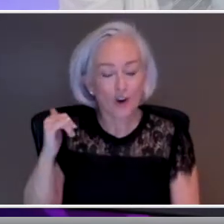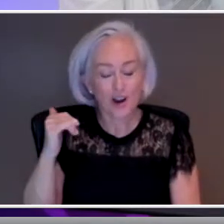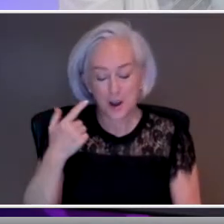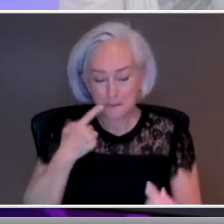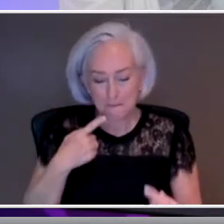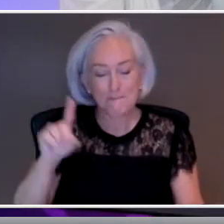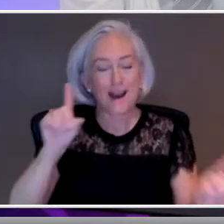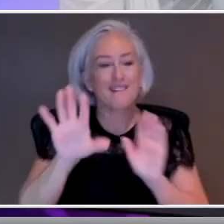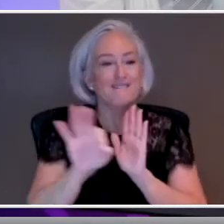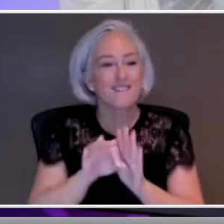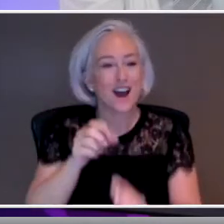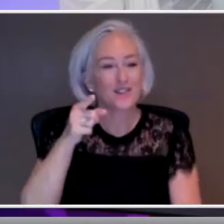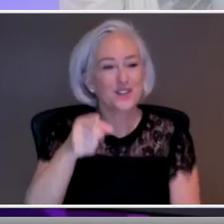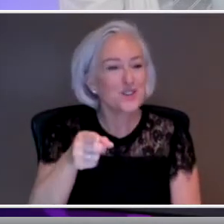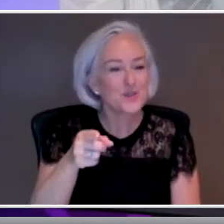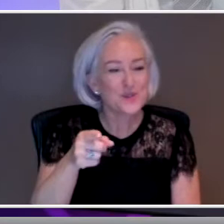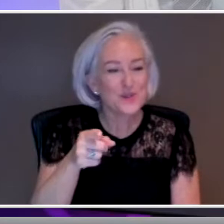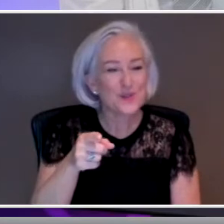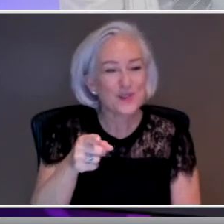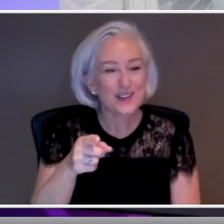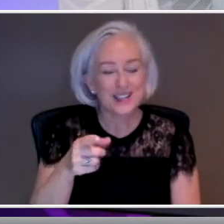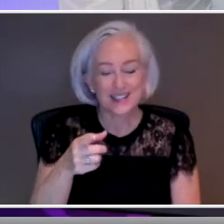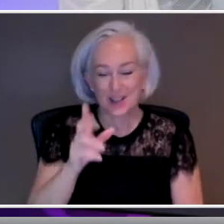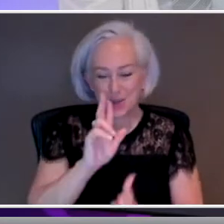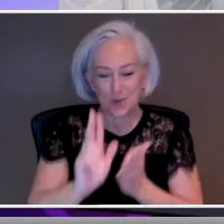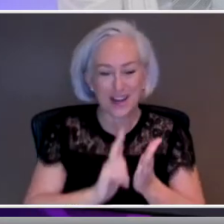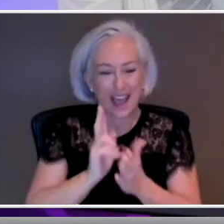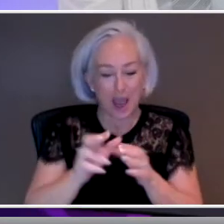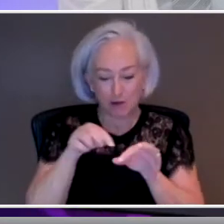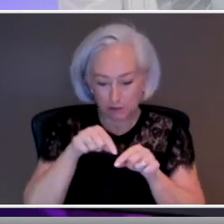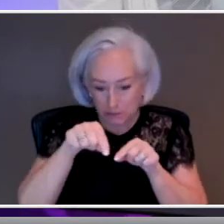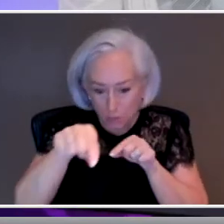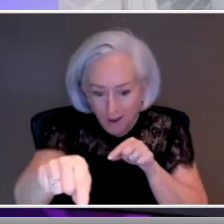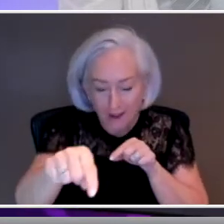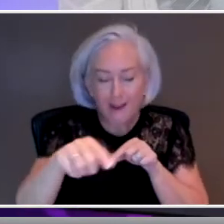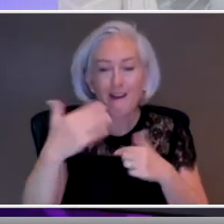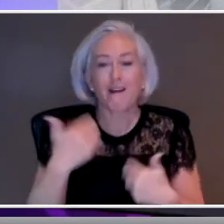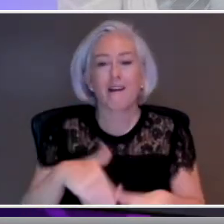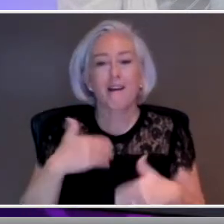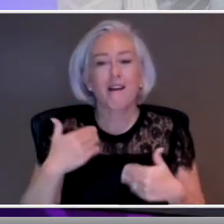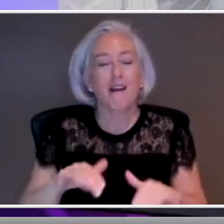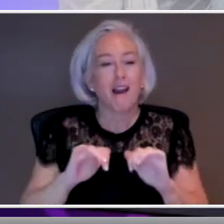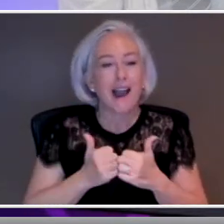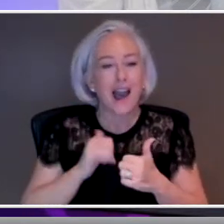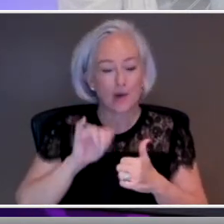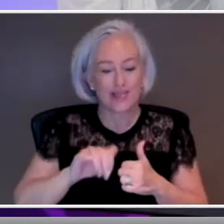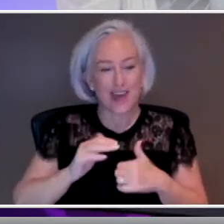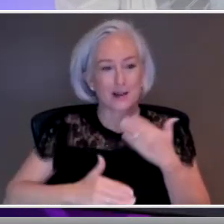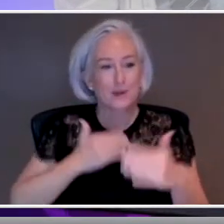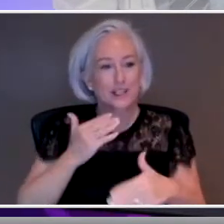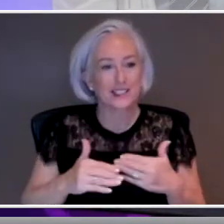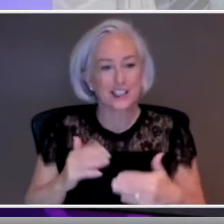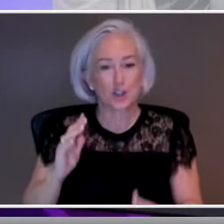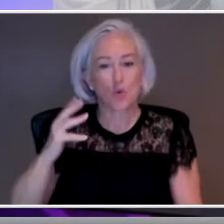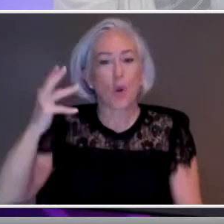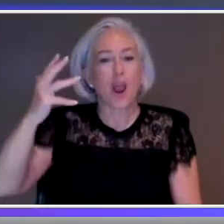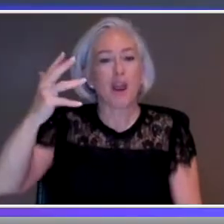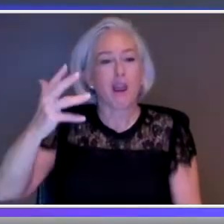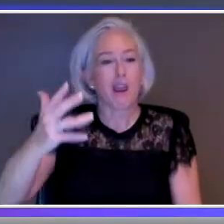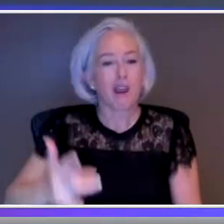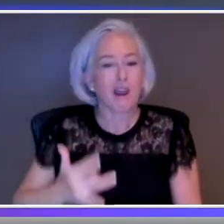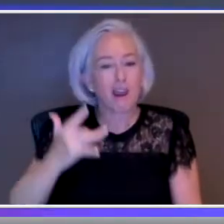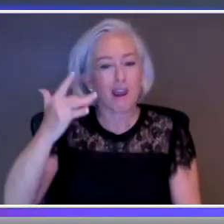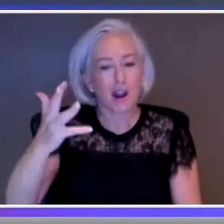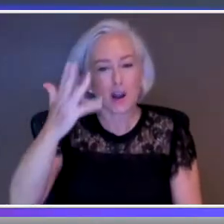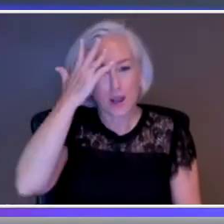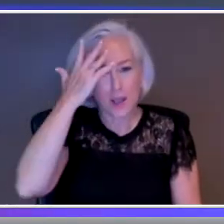is a guy in Wichita. He finds you just a couple of hours away. How is this procedure so rare? Why is it so rare? As